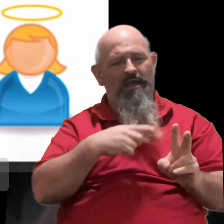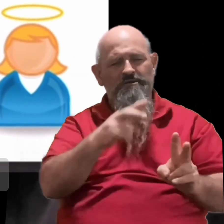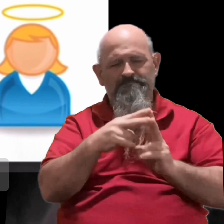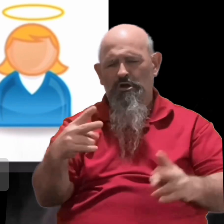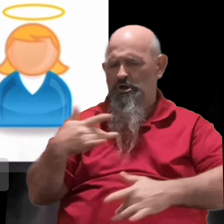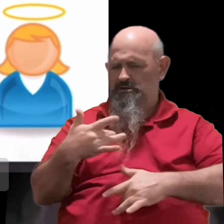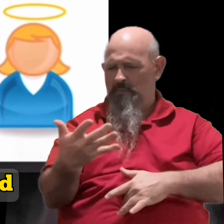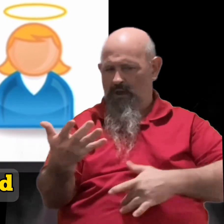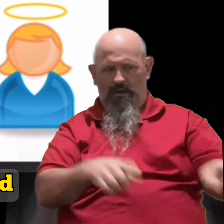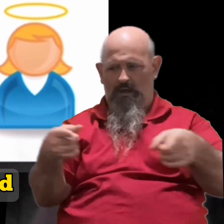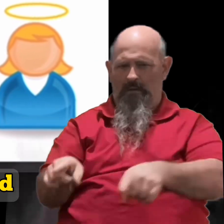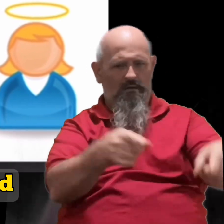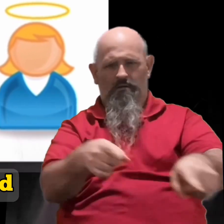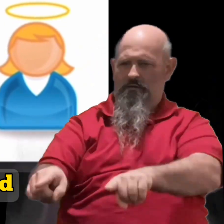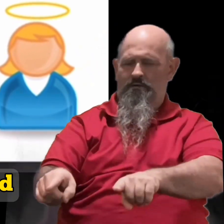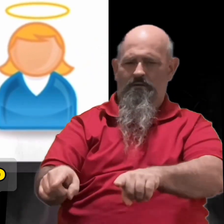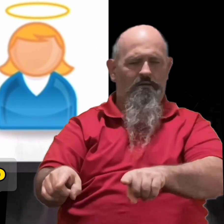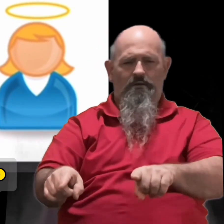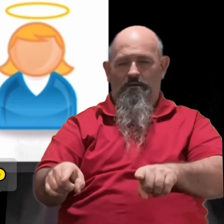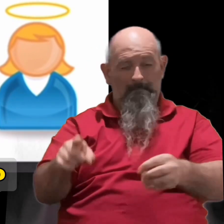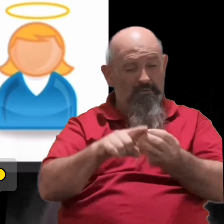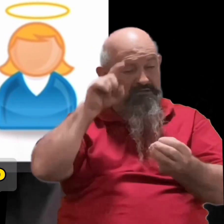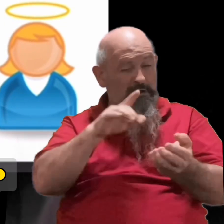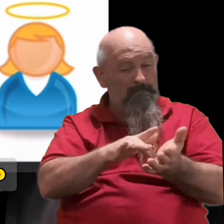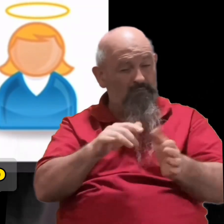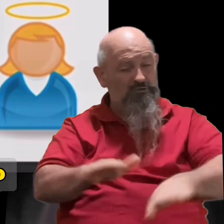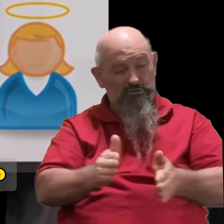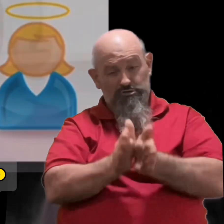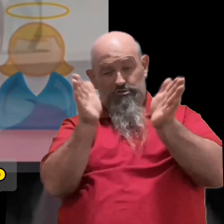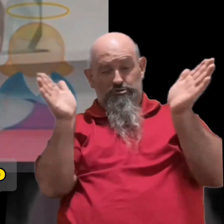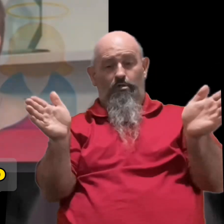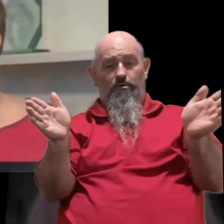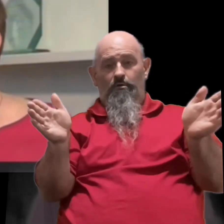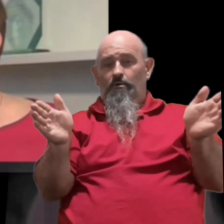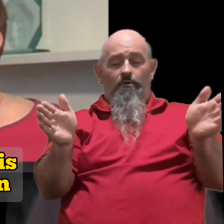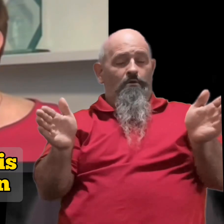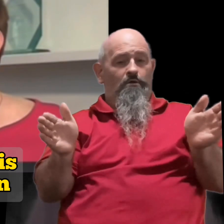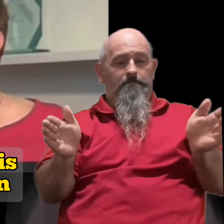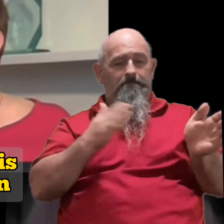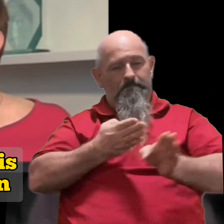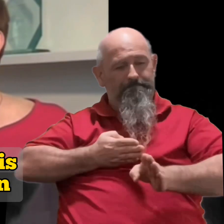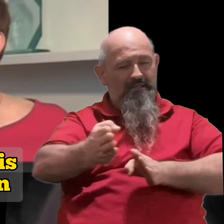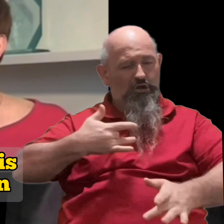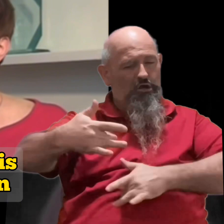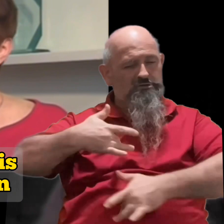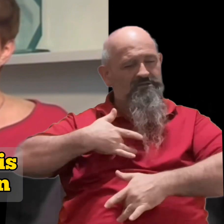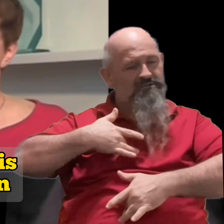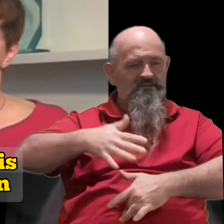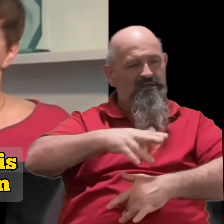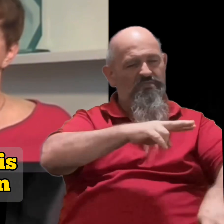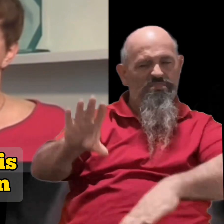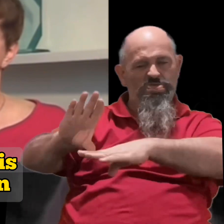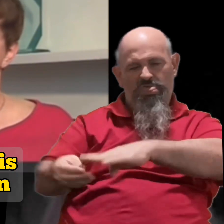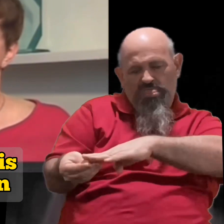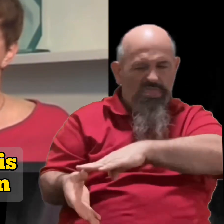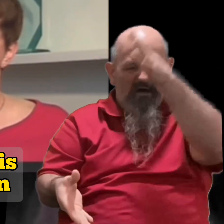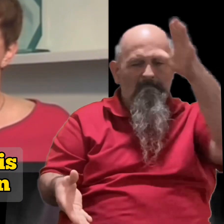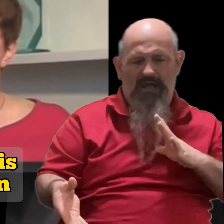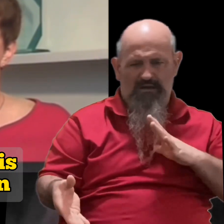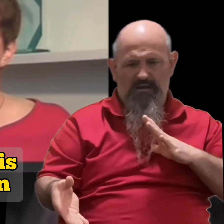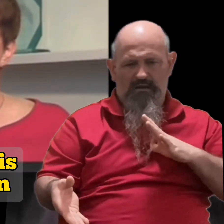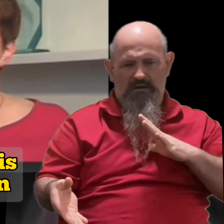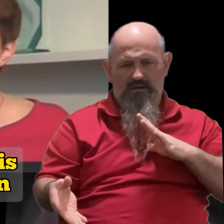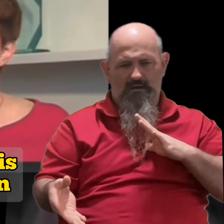very distressed by what has happened about sexual abuse of children in general. And my main distress